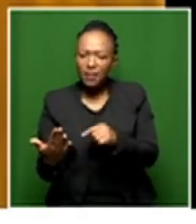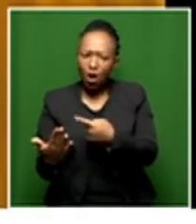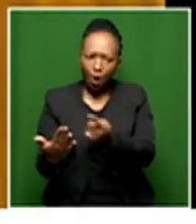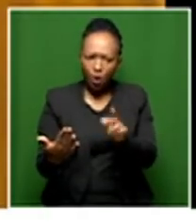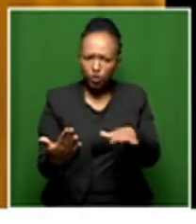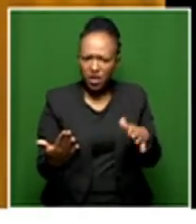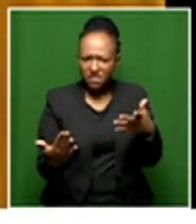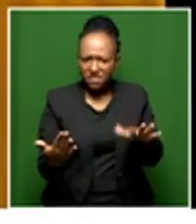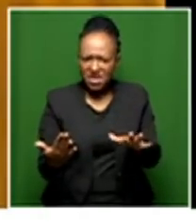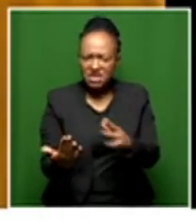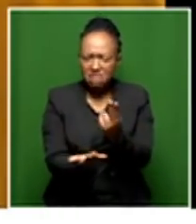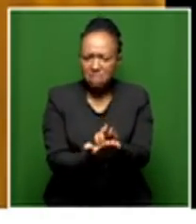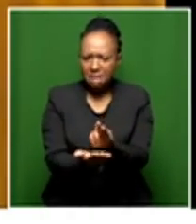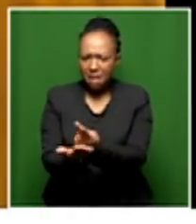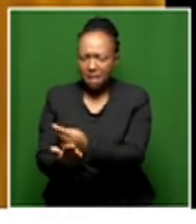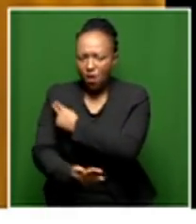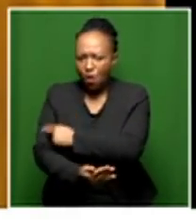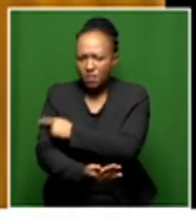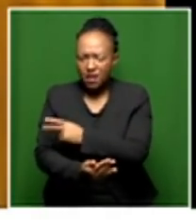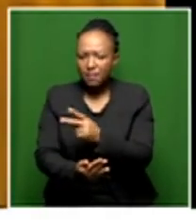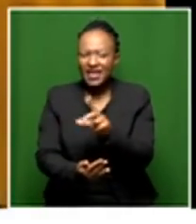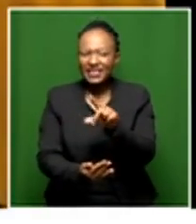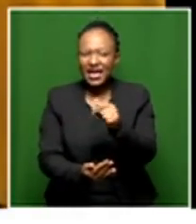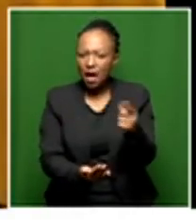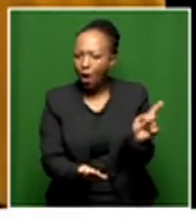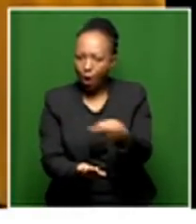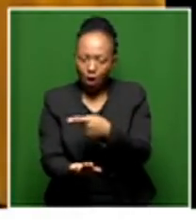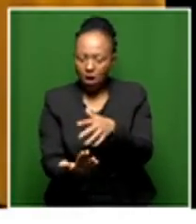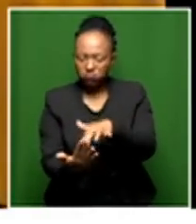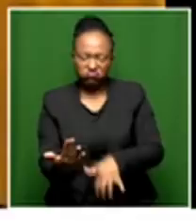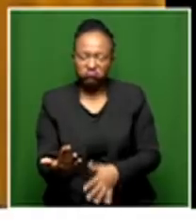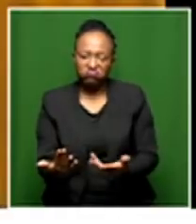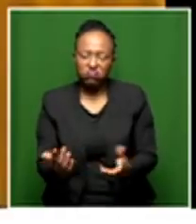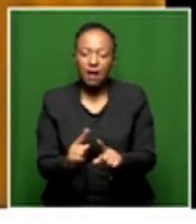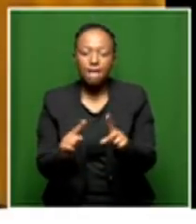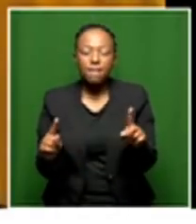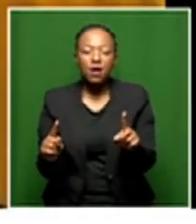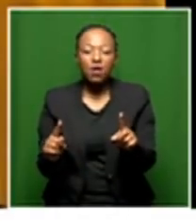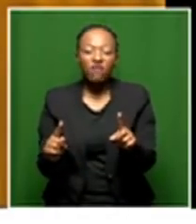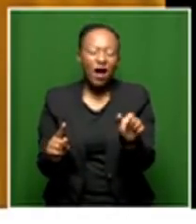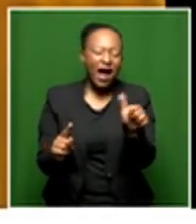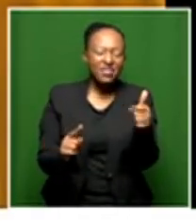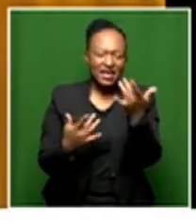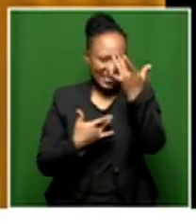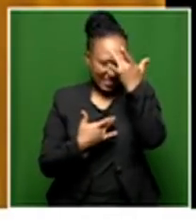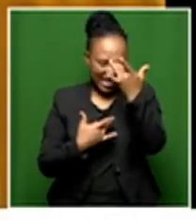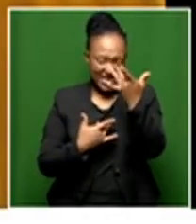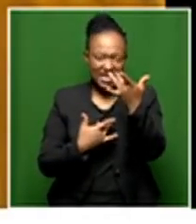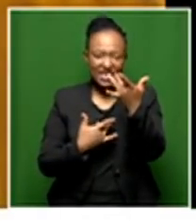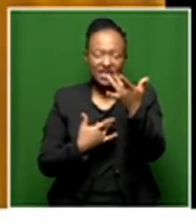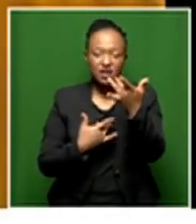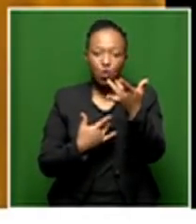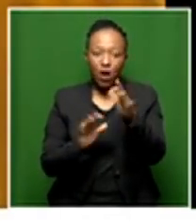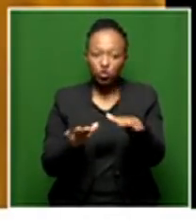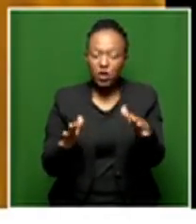children that were admitted and what they're, we don't have data on all the status of the underlying conditions for all the children that